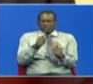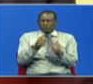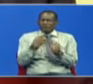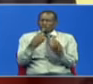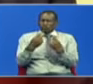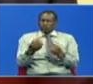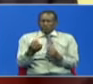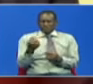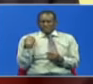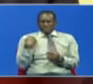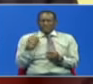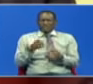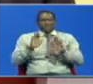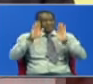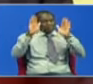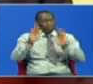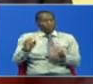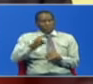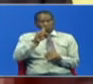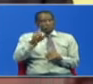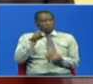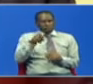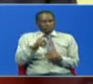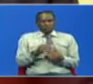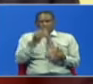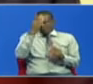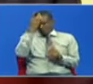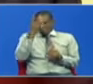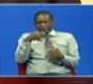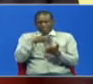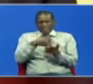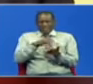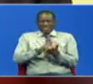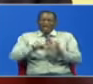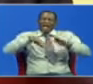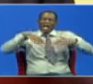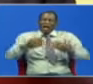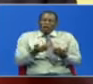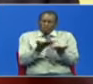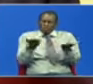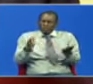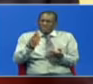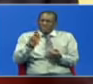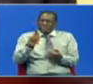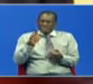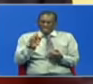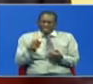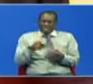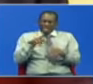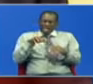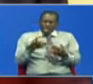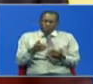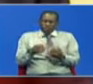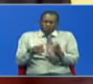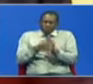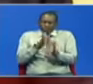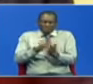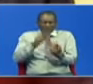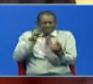pertinent question that was asked. Why is it that, how did these rapid tests enter the